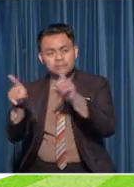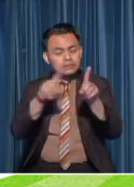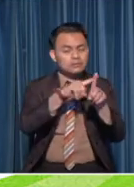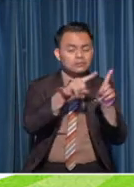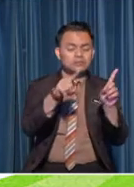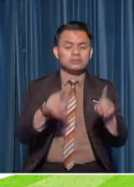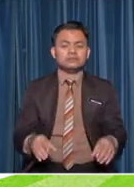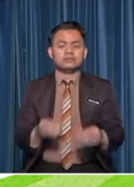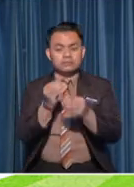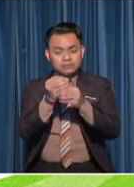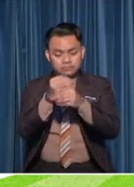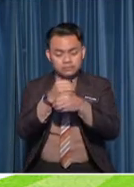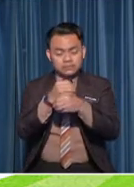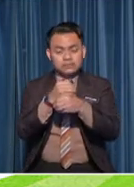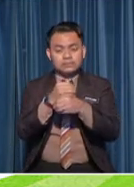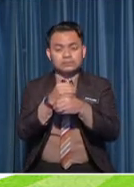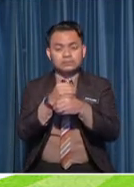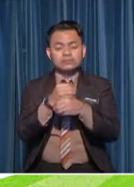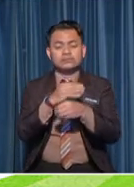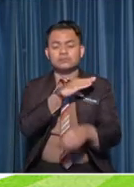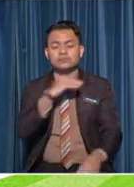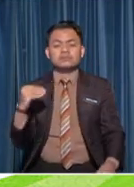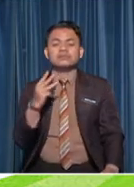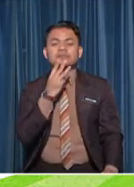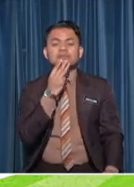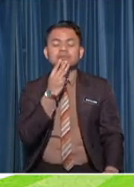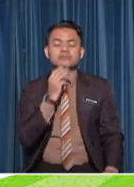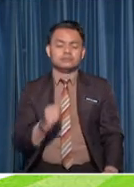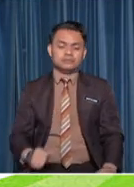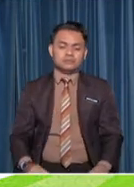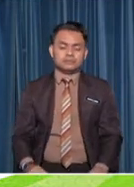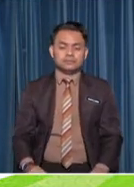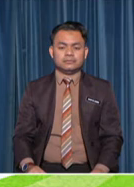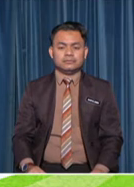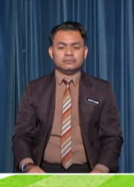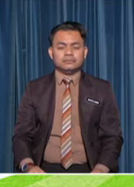shapes, and colors around us.